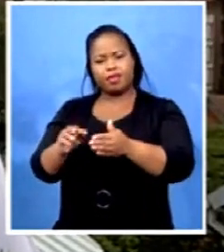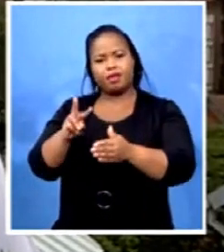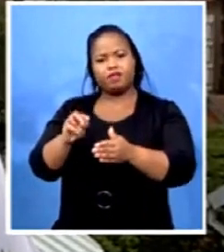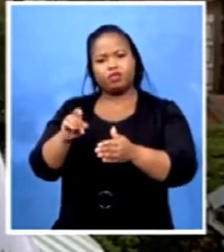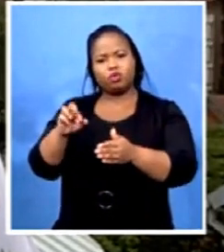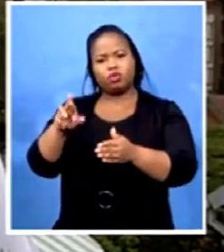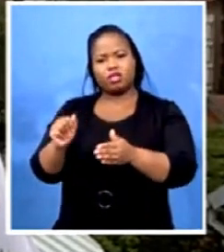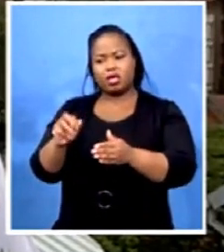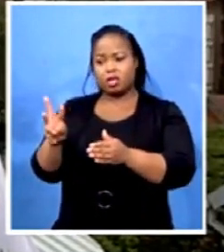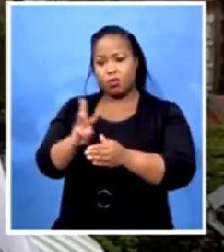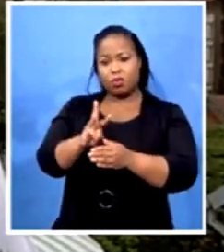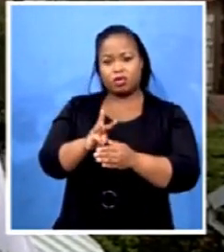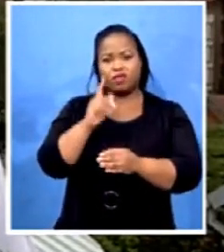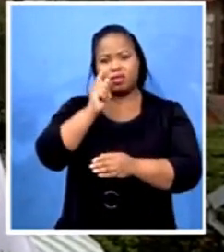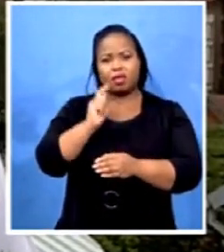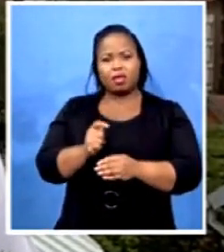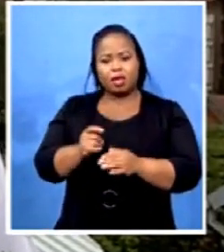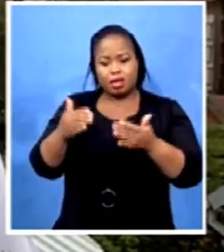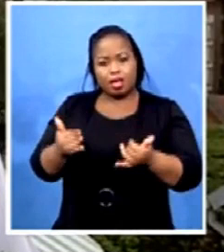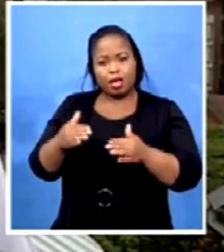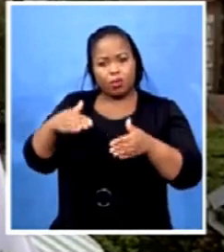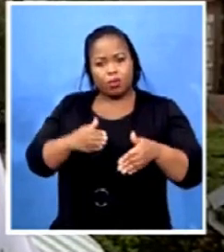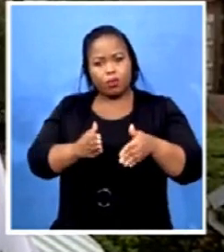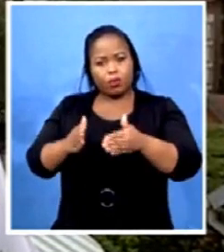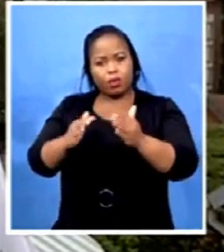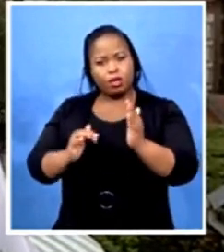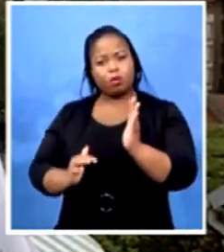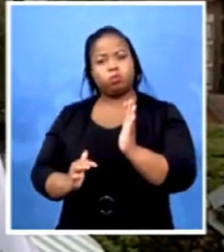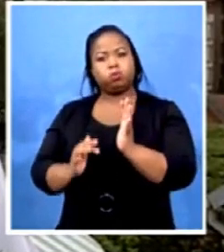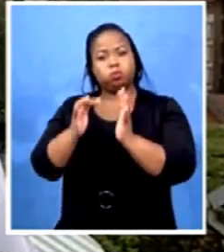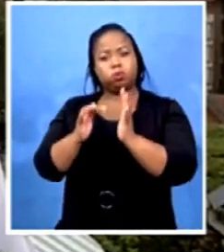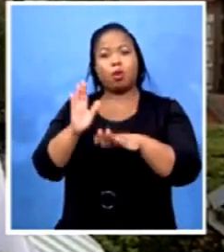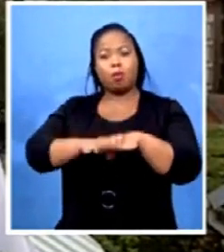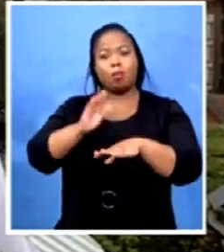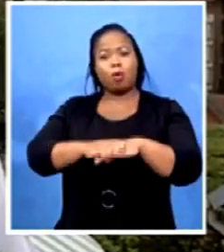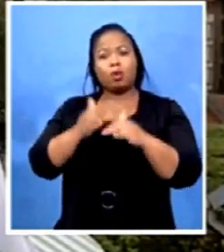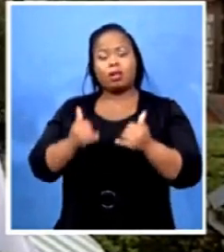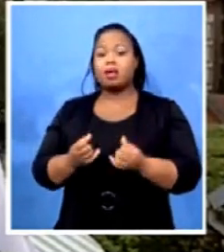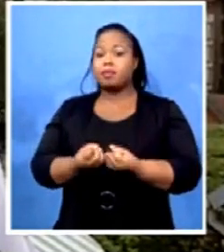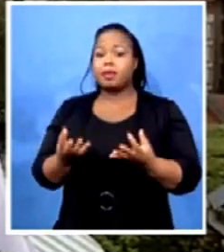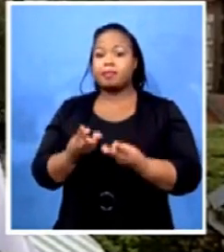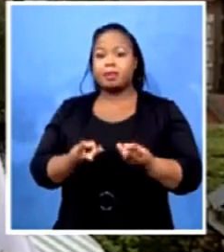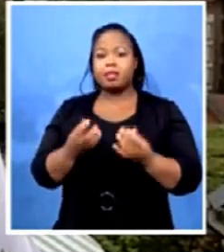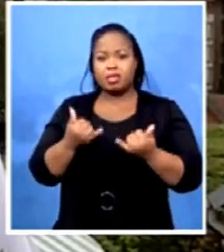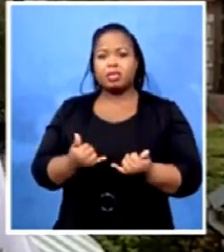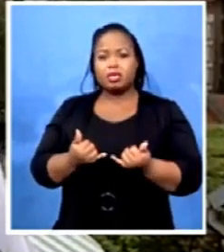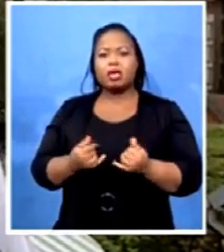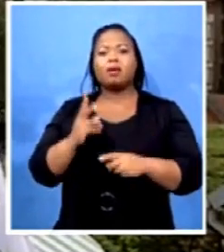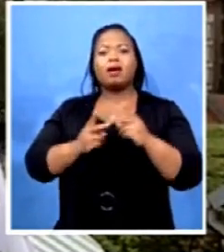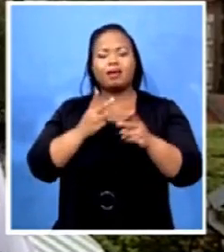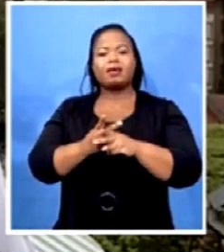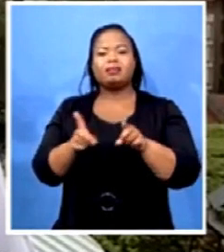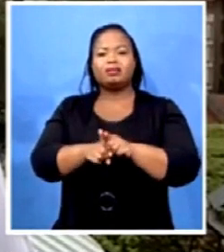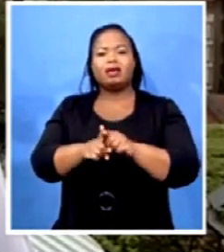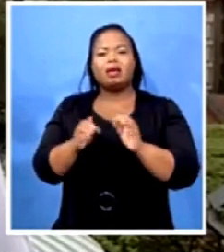actually increased its water levels, and so a lot of people have actually been submerged inside their homes together with their livestock. The government